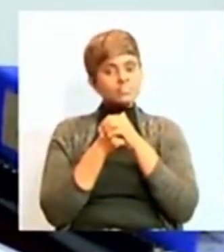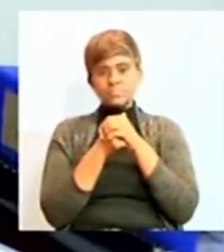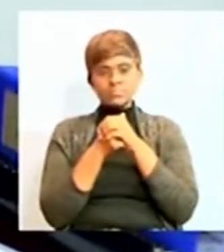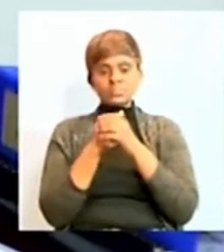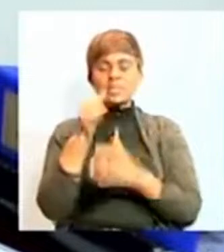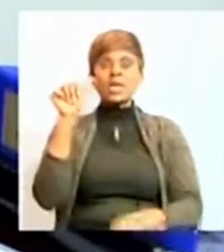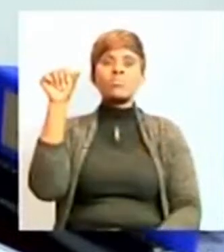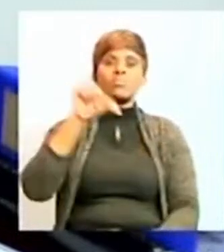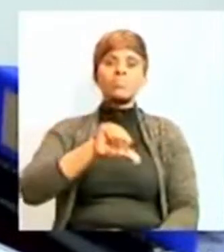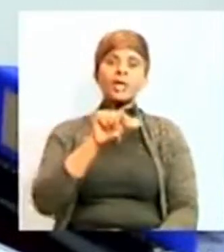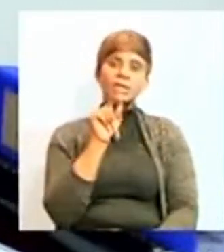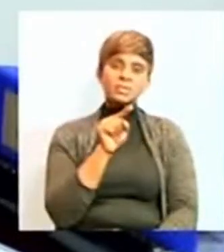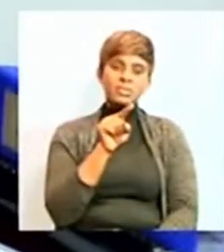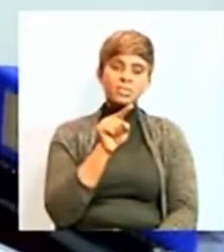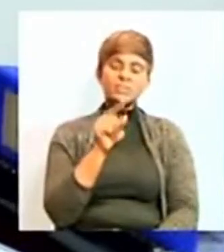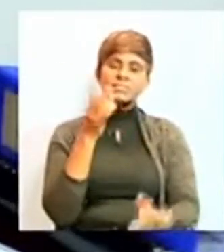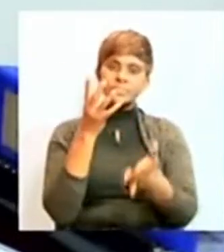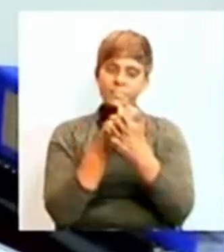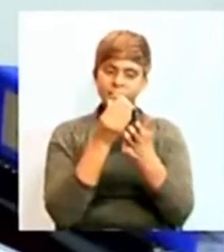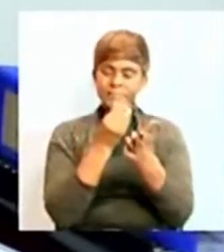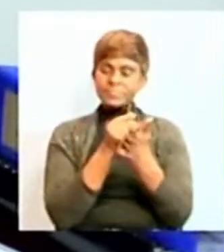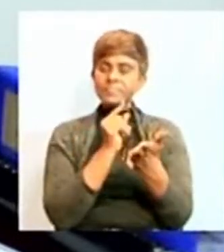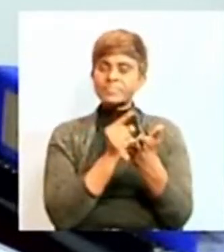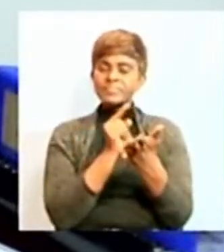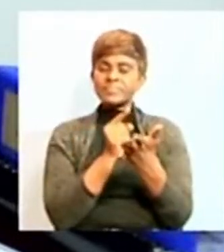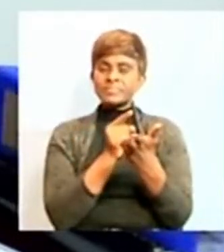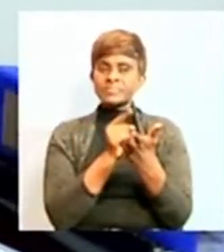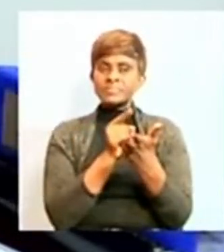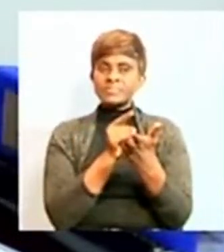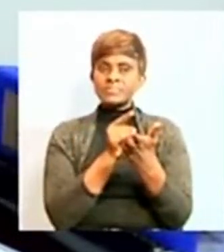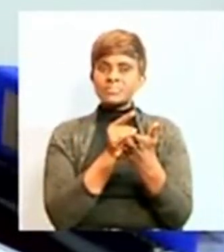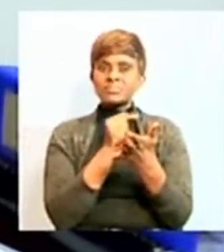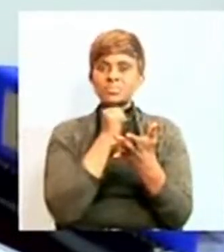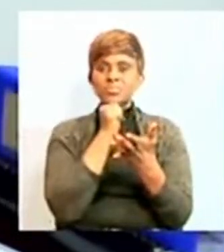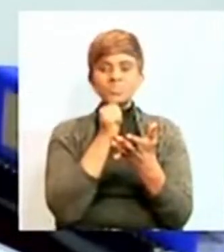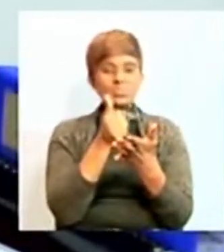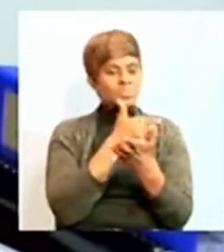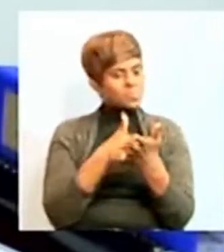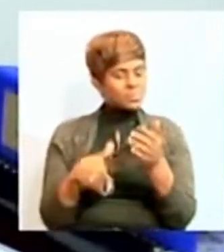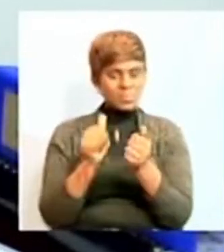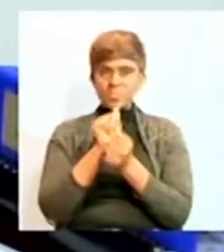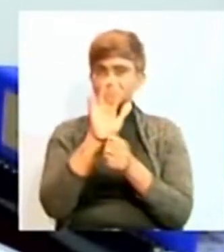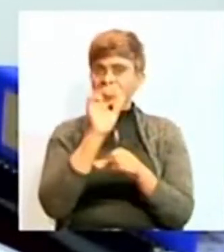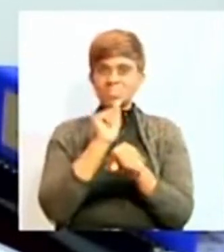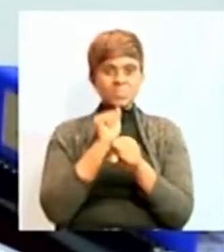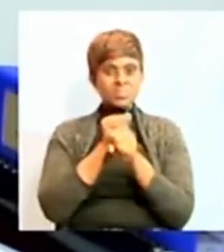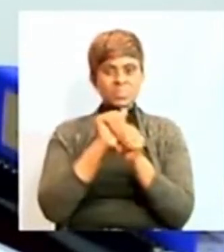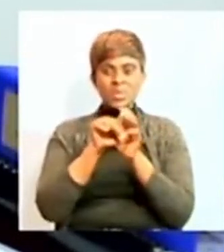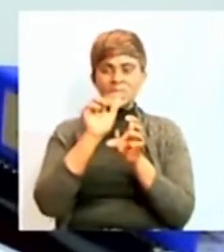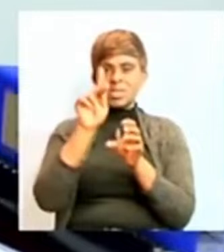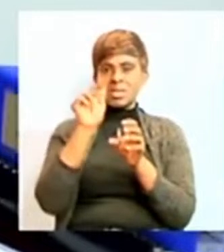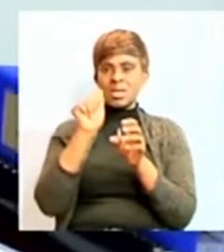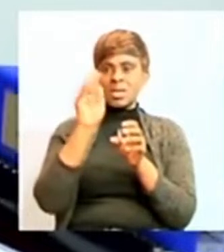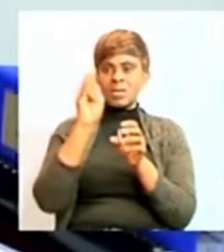was bad, because the finance are equally not serious with your work at Kabompo.